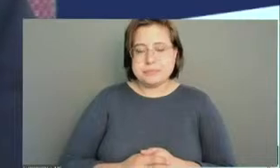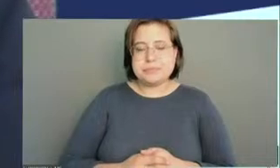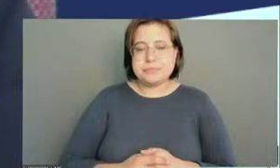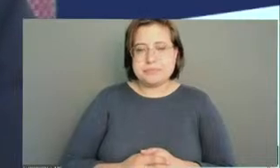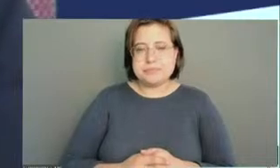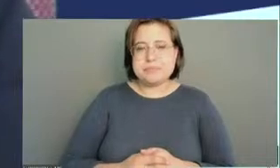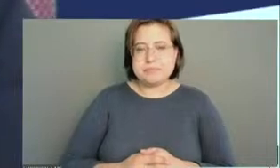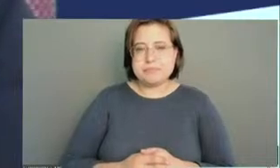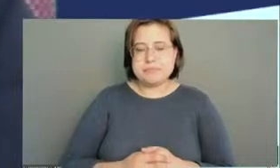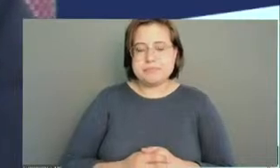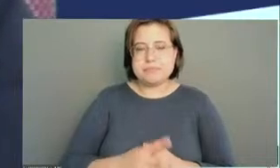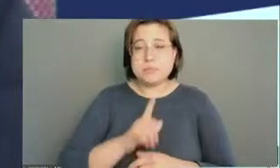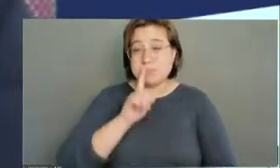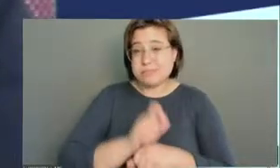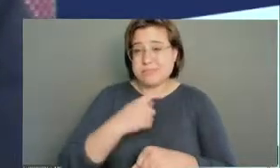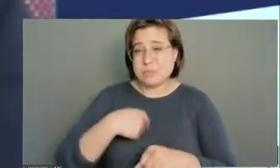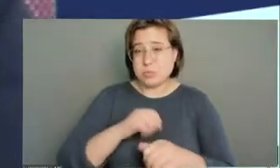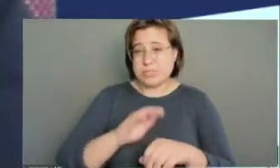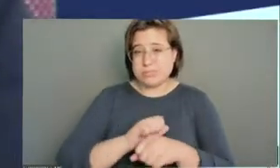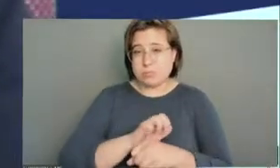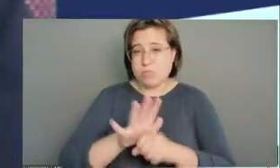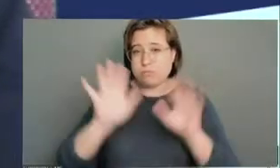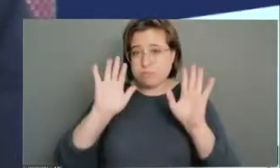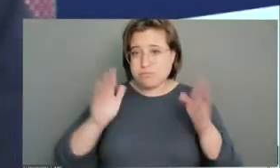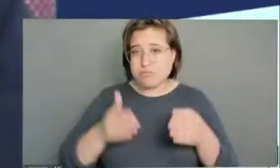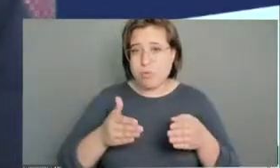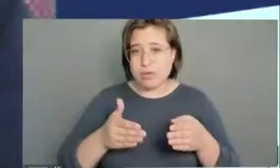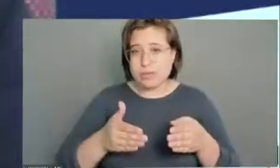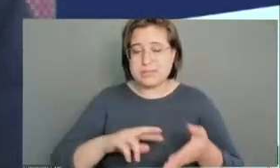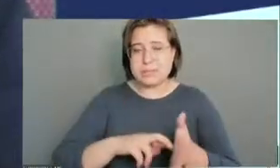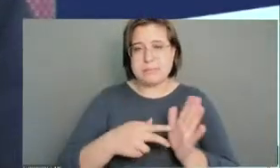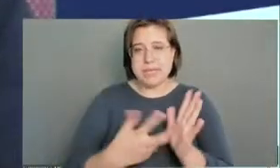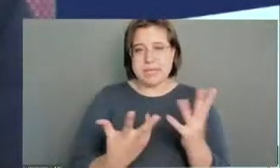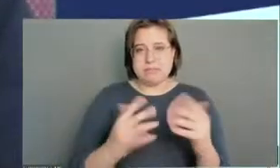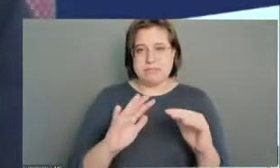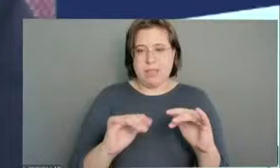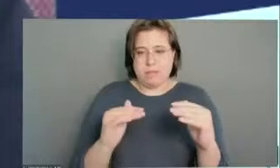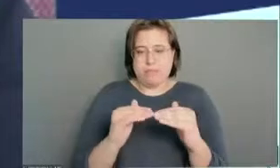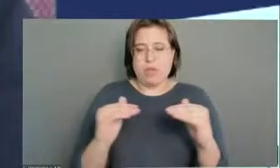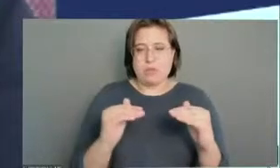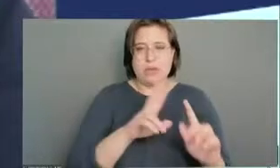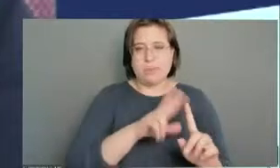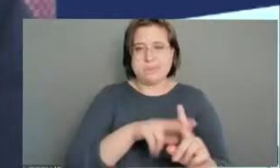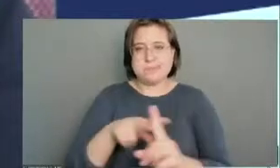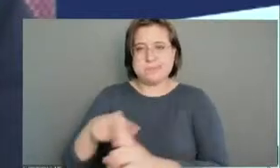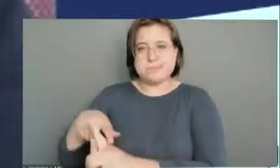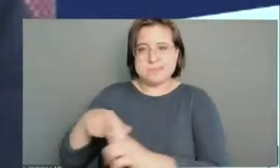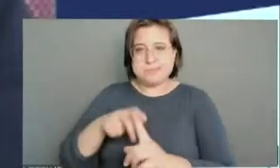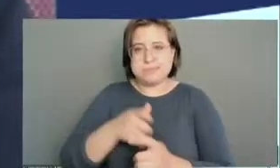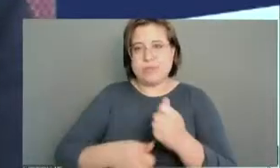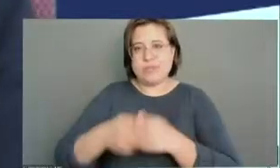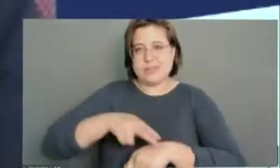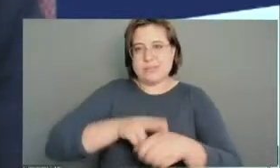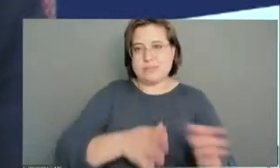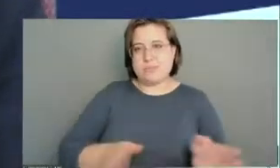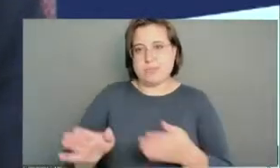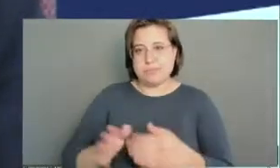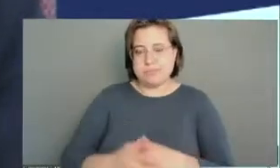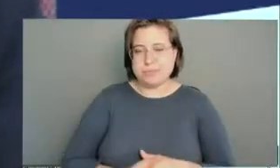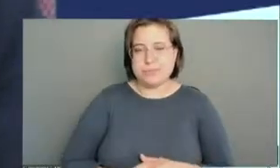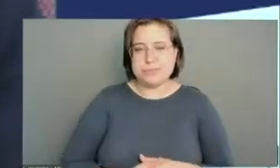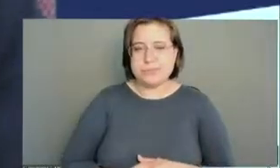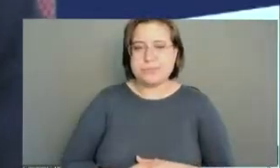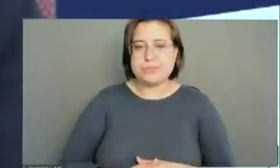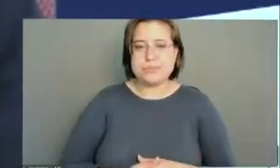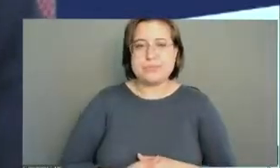and this has meant foregrounding equity and access in every aspect of the national plan. The task force